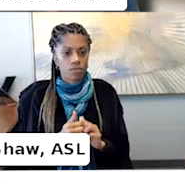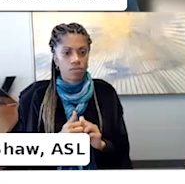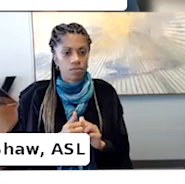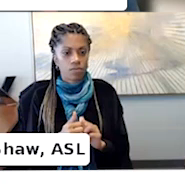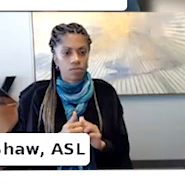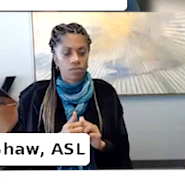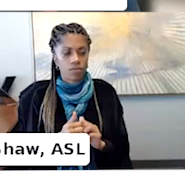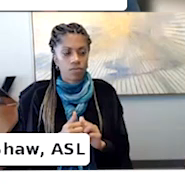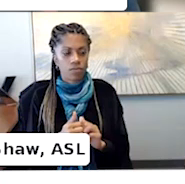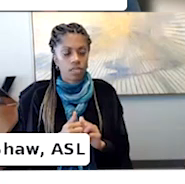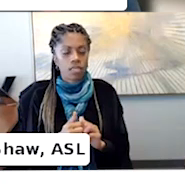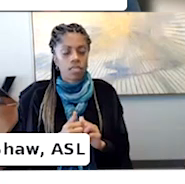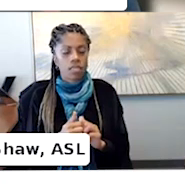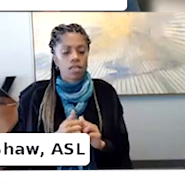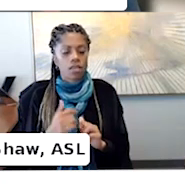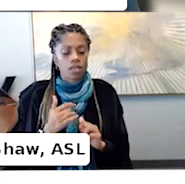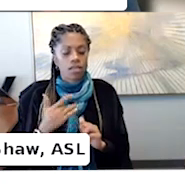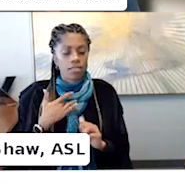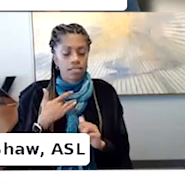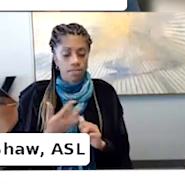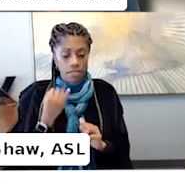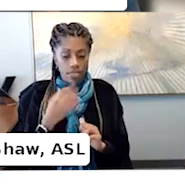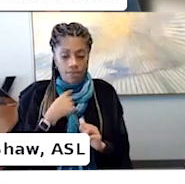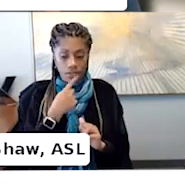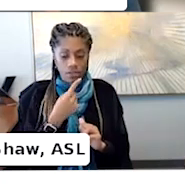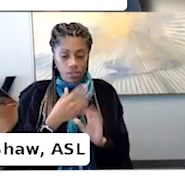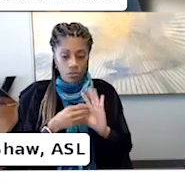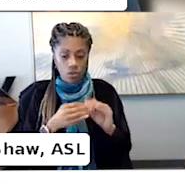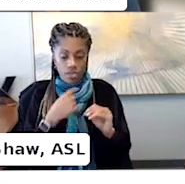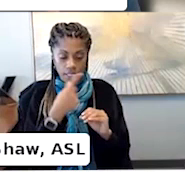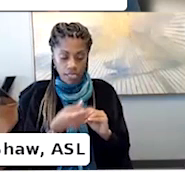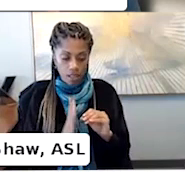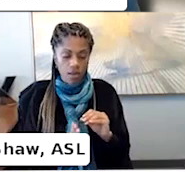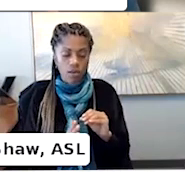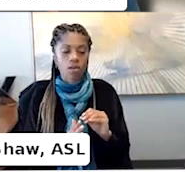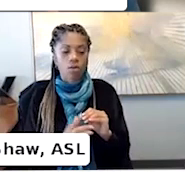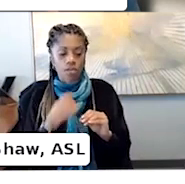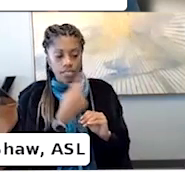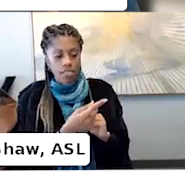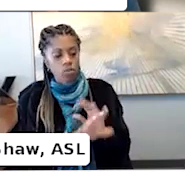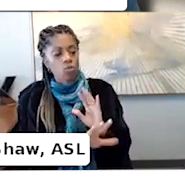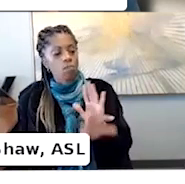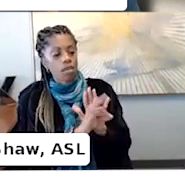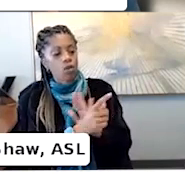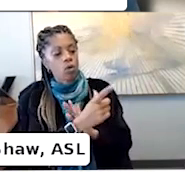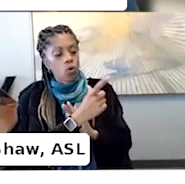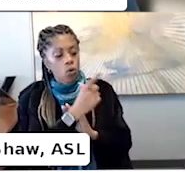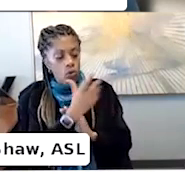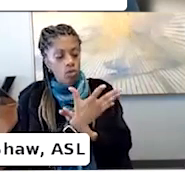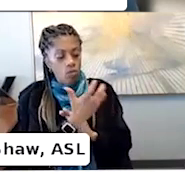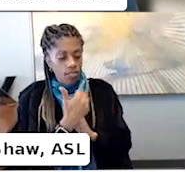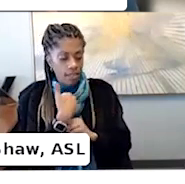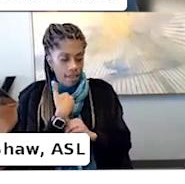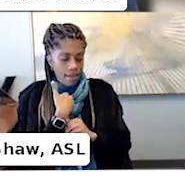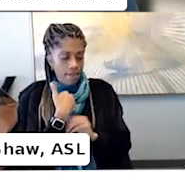a conversation with. If you are having a conversation with a journalist, your experience is